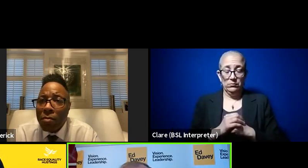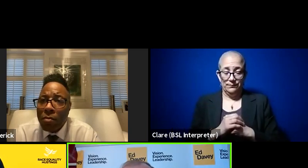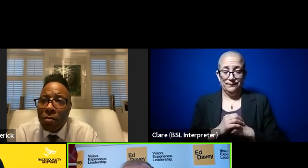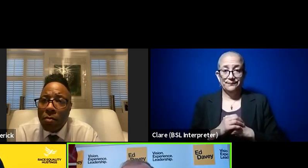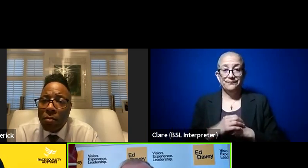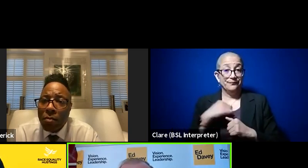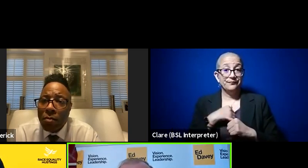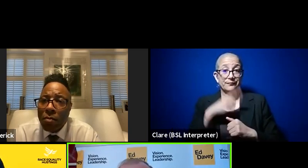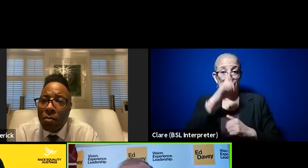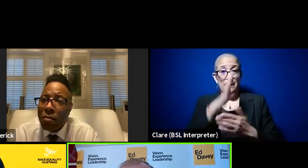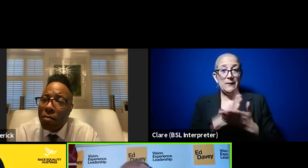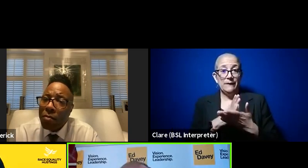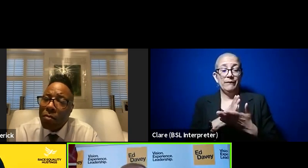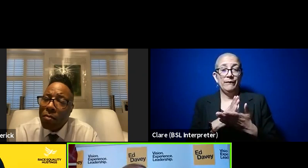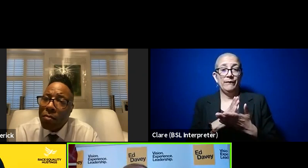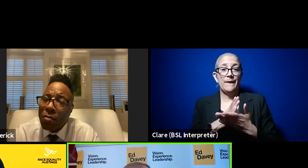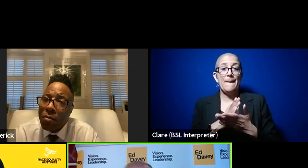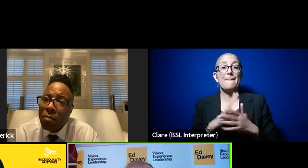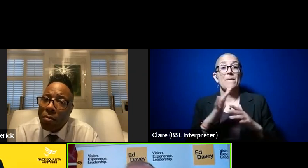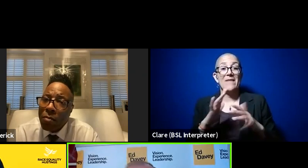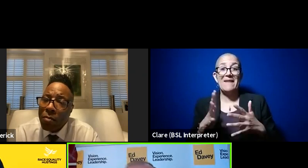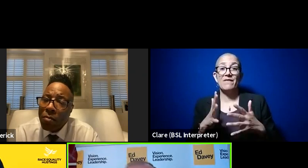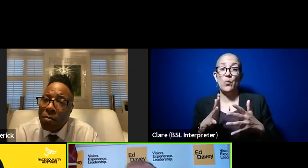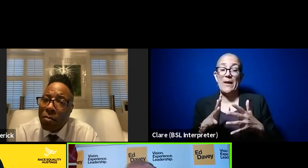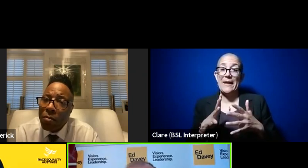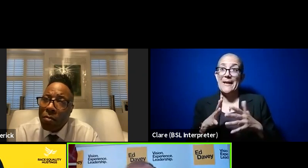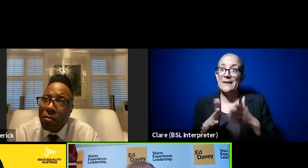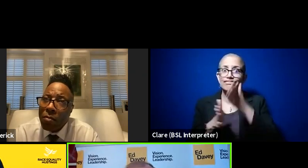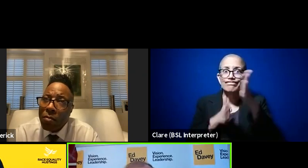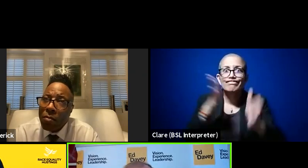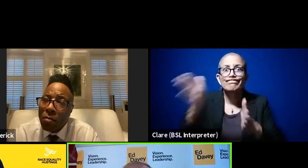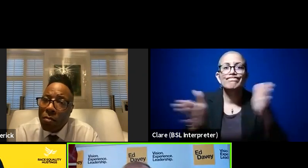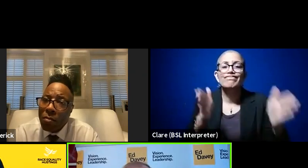I do believe that if we reach out, a